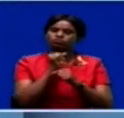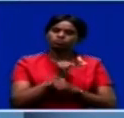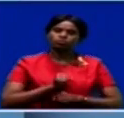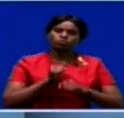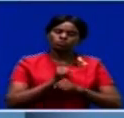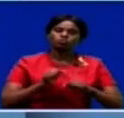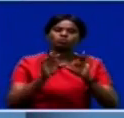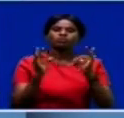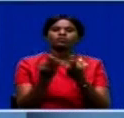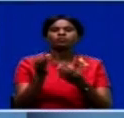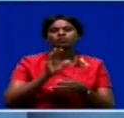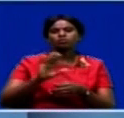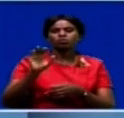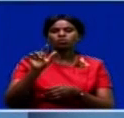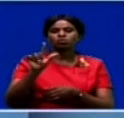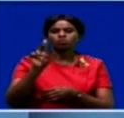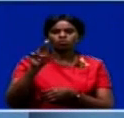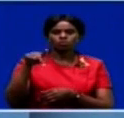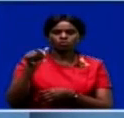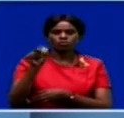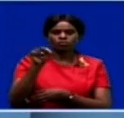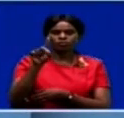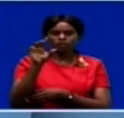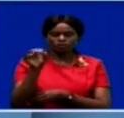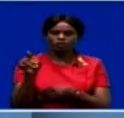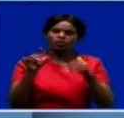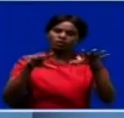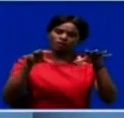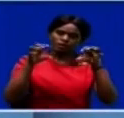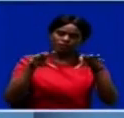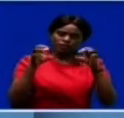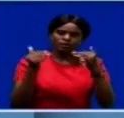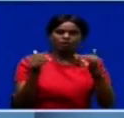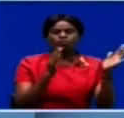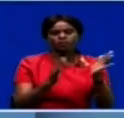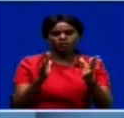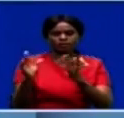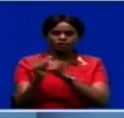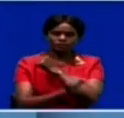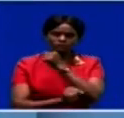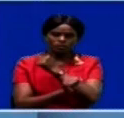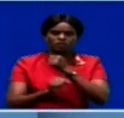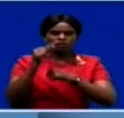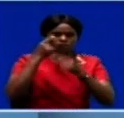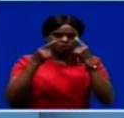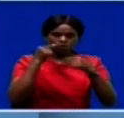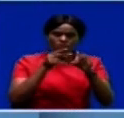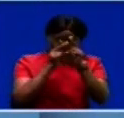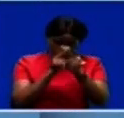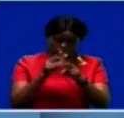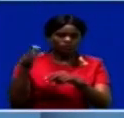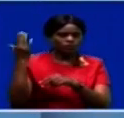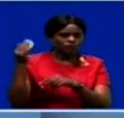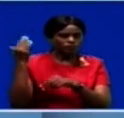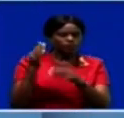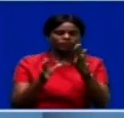condolences to the bereaved family. The president has instructed cabinet to proceed with preparations for the state funeral in honor of the former vice